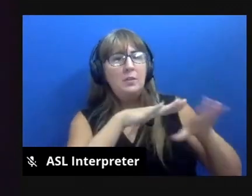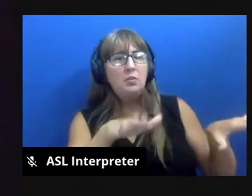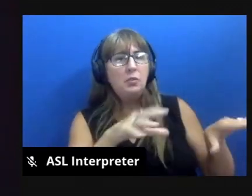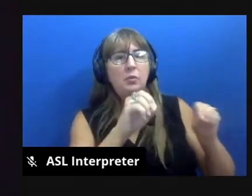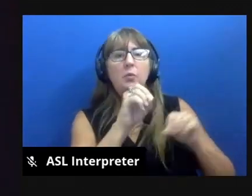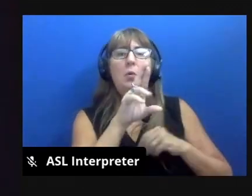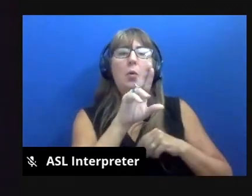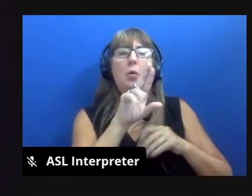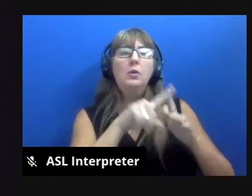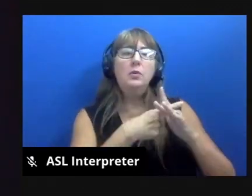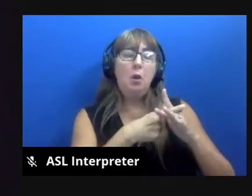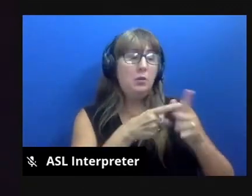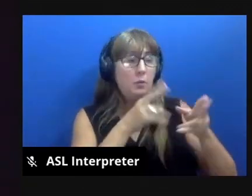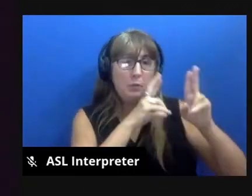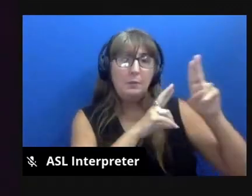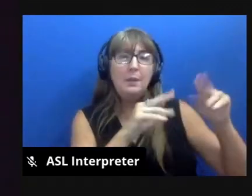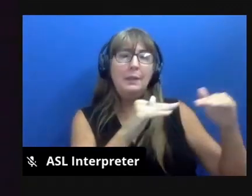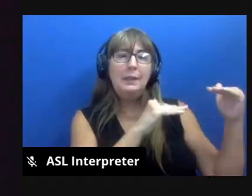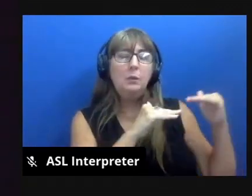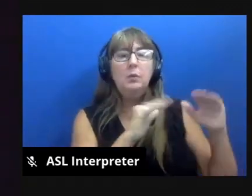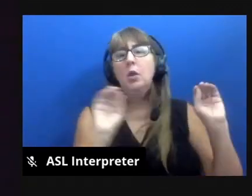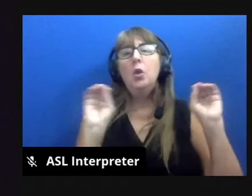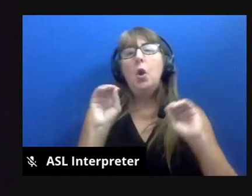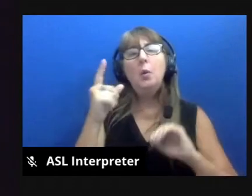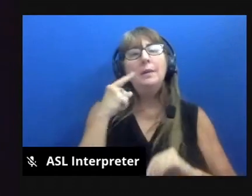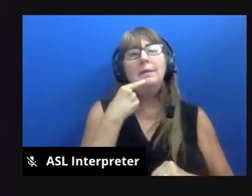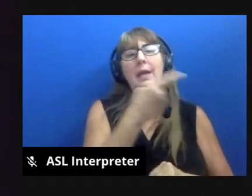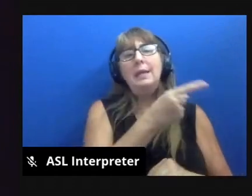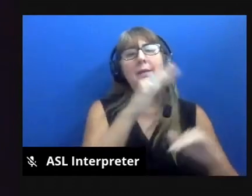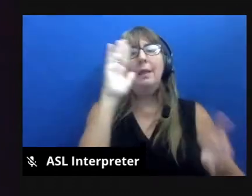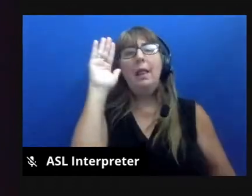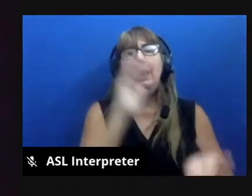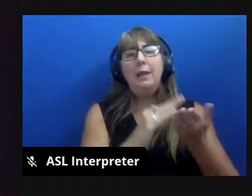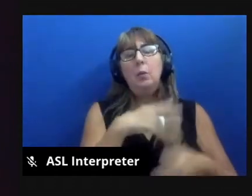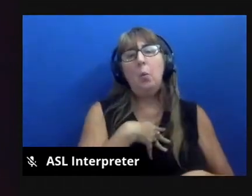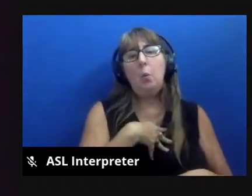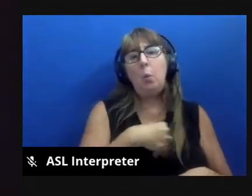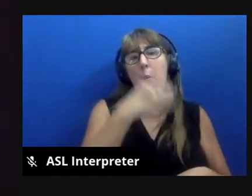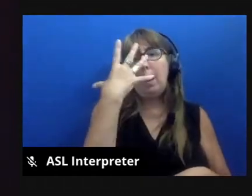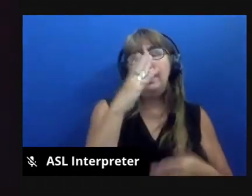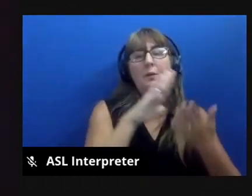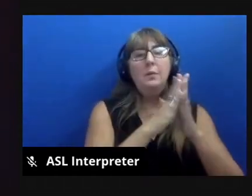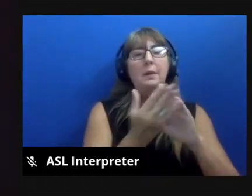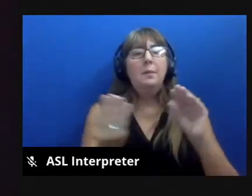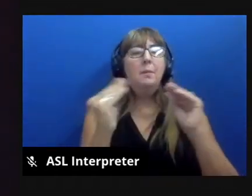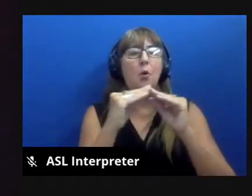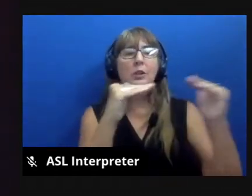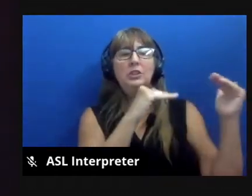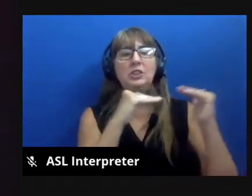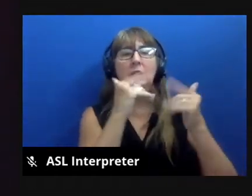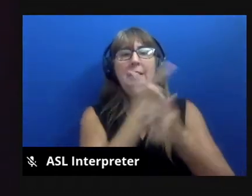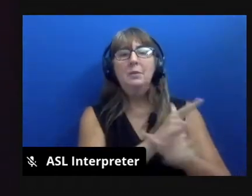in his lives as equals, no one would suggest that he's becoming less white in order to be more just and liberatory in